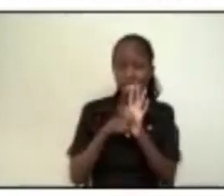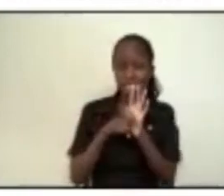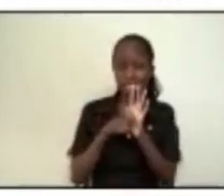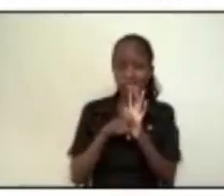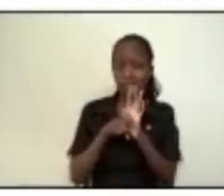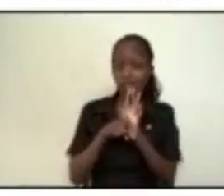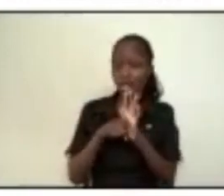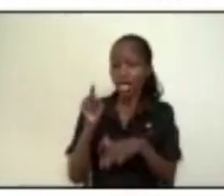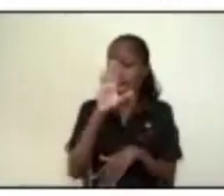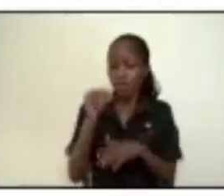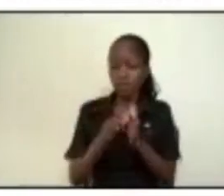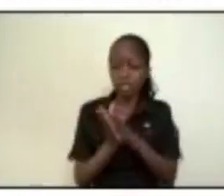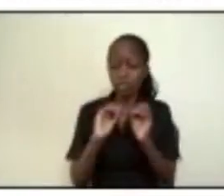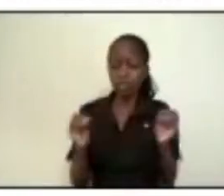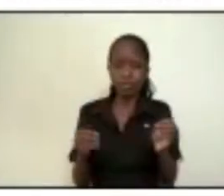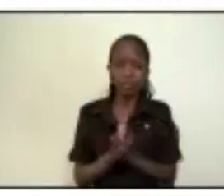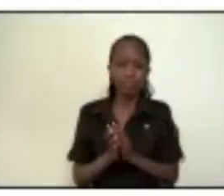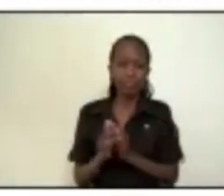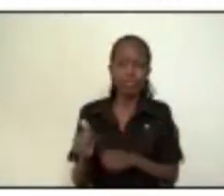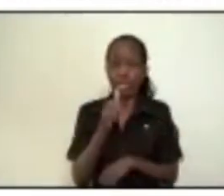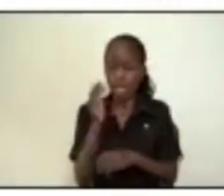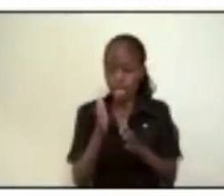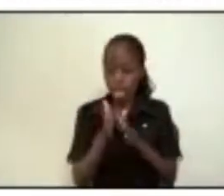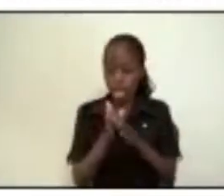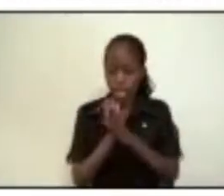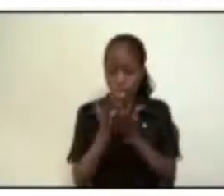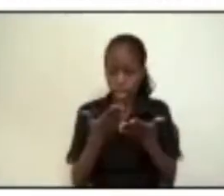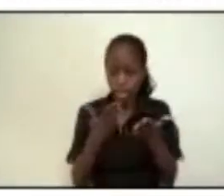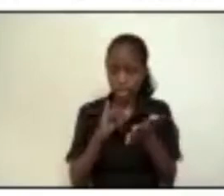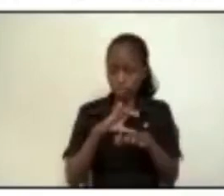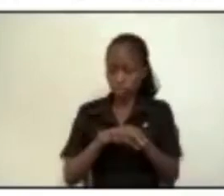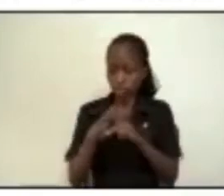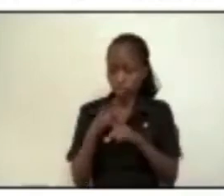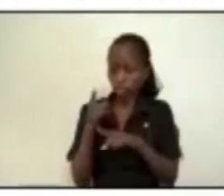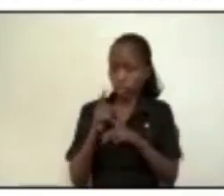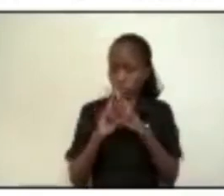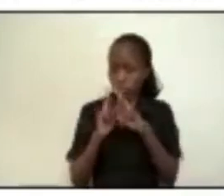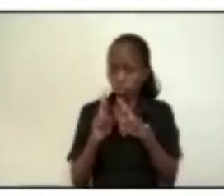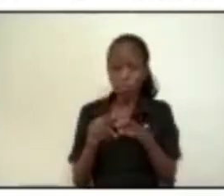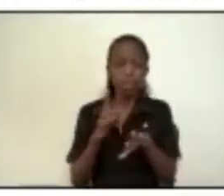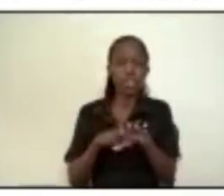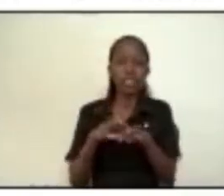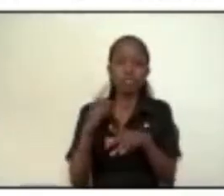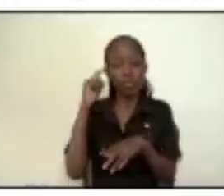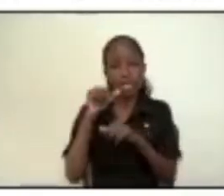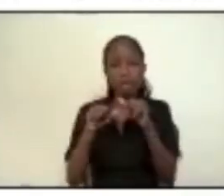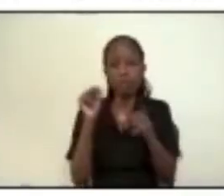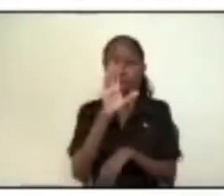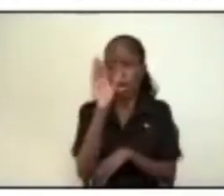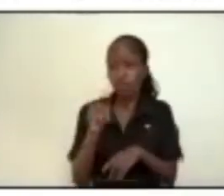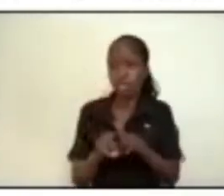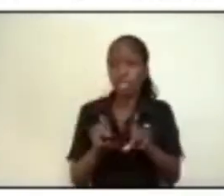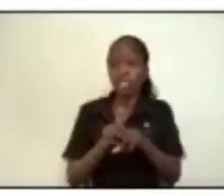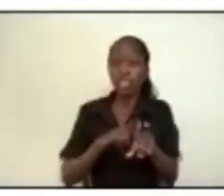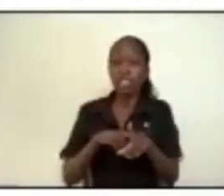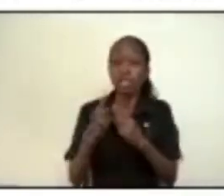African narrative. Another interesting finding in this report was that when you think about the African continent, even when I thought